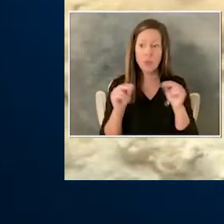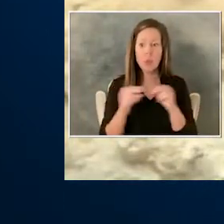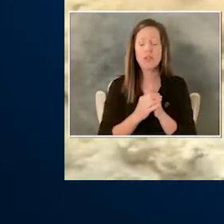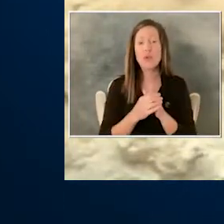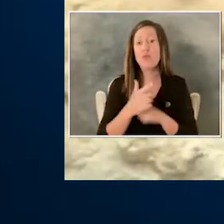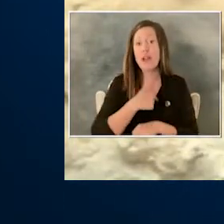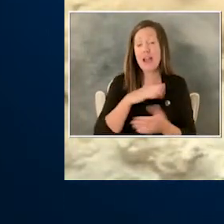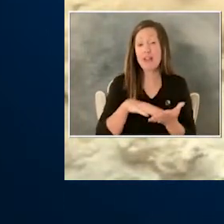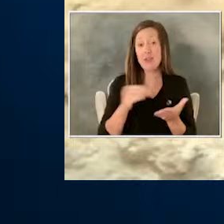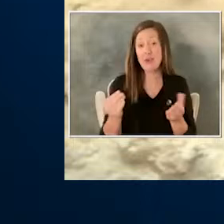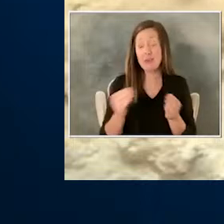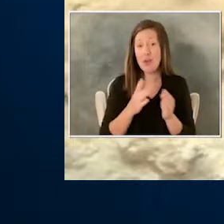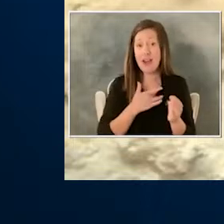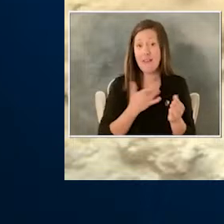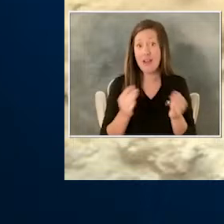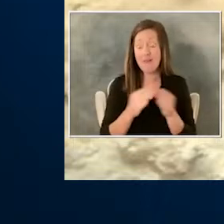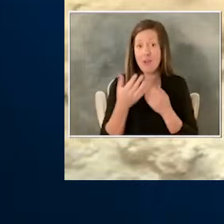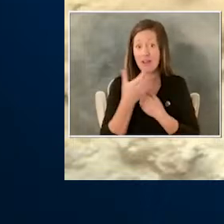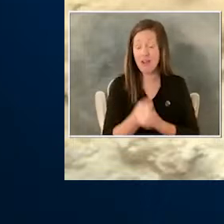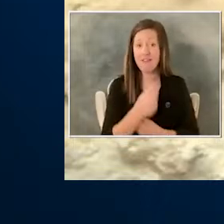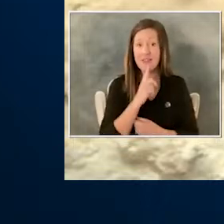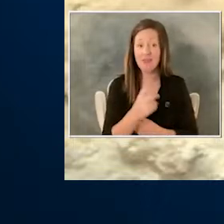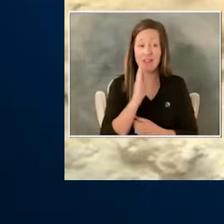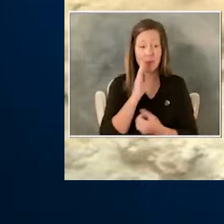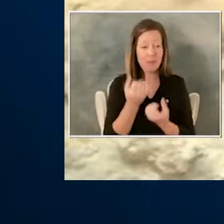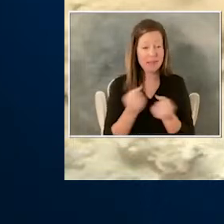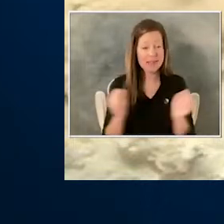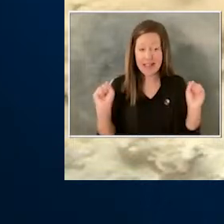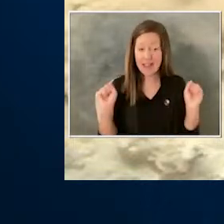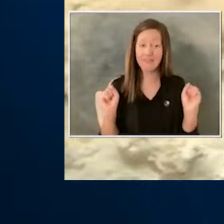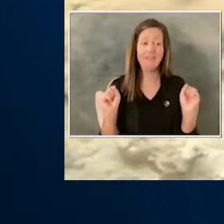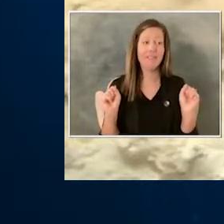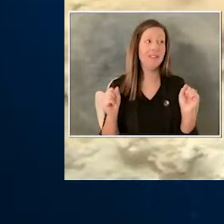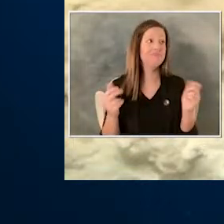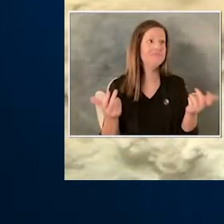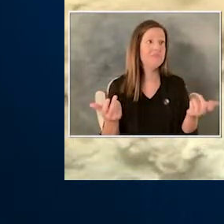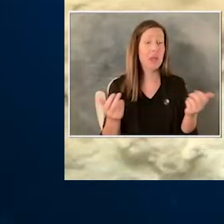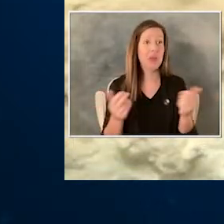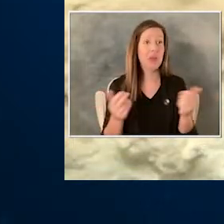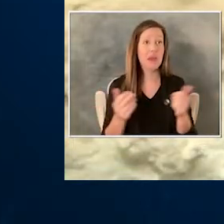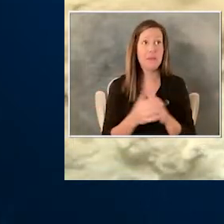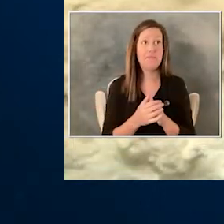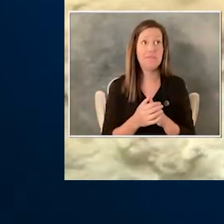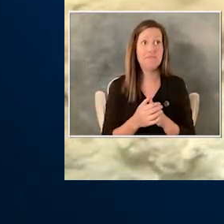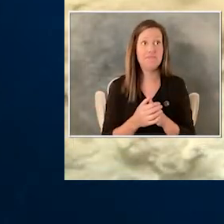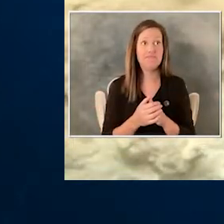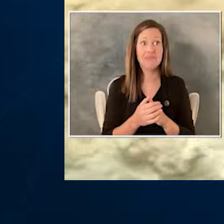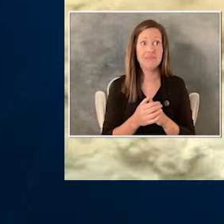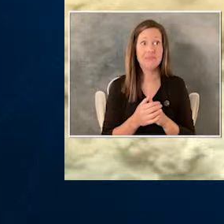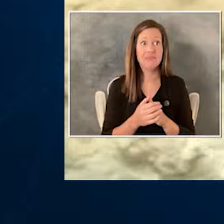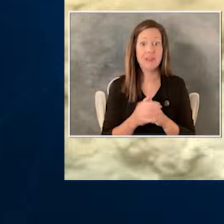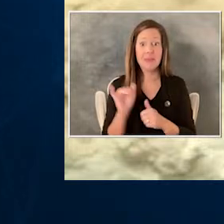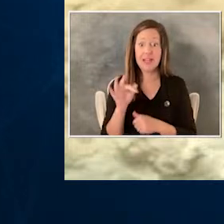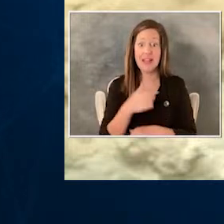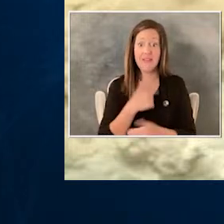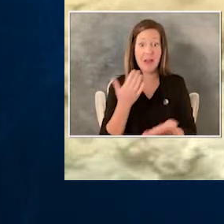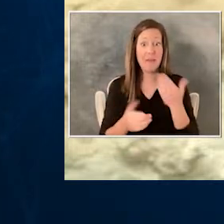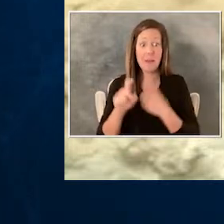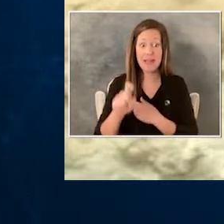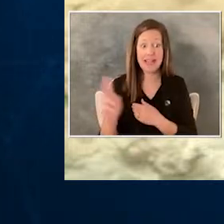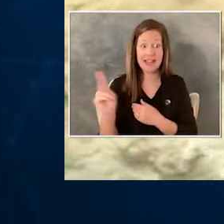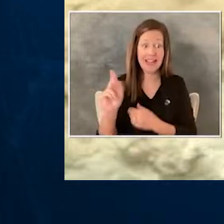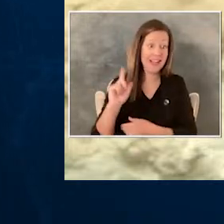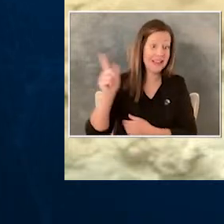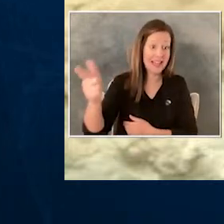more, and I felt more confident that this was going to be a safe process, and that in the event that I might need a kidney later on or might have